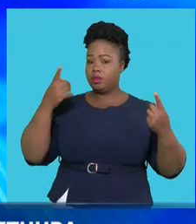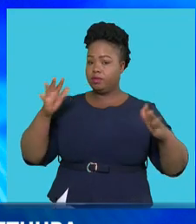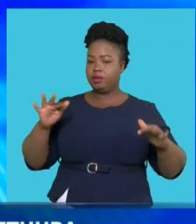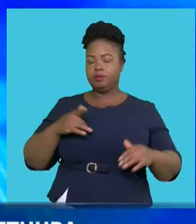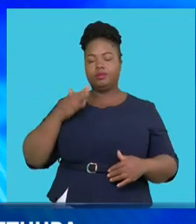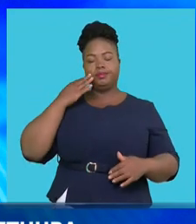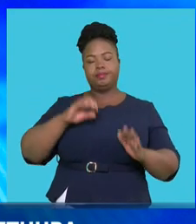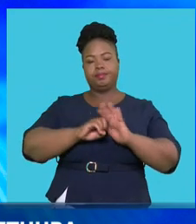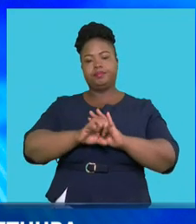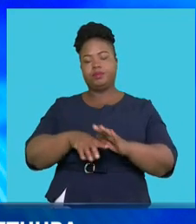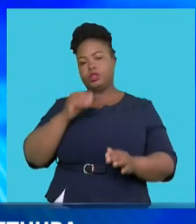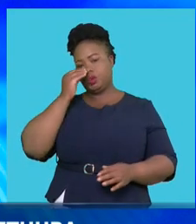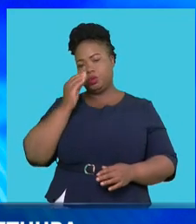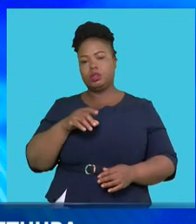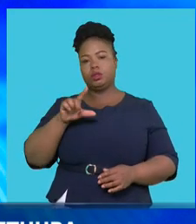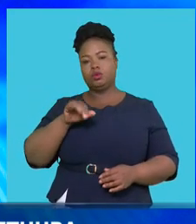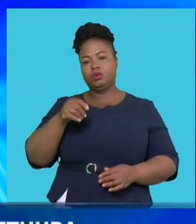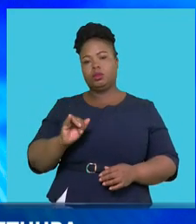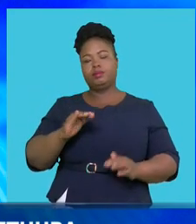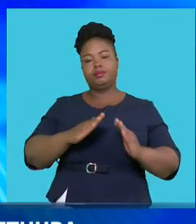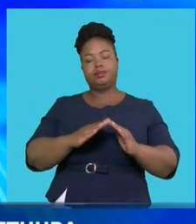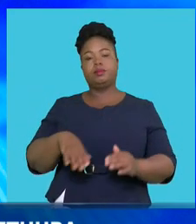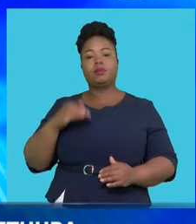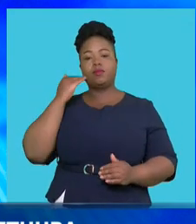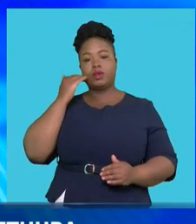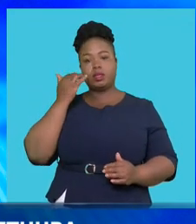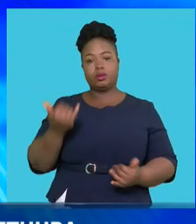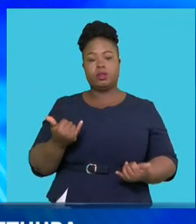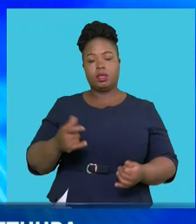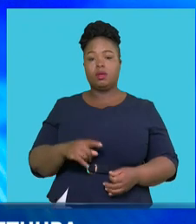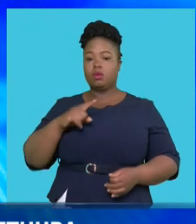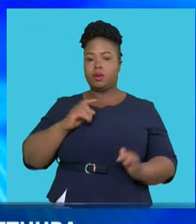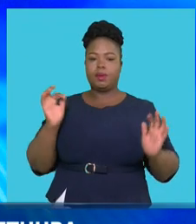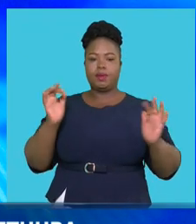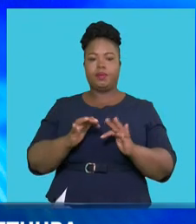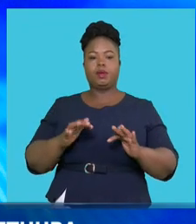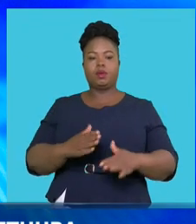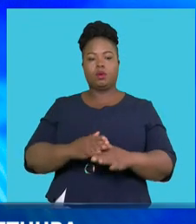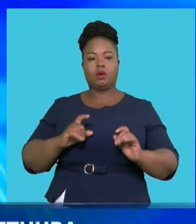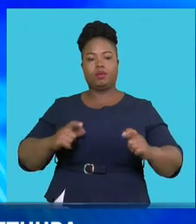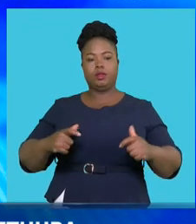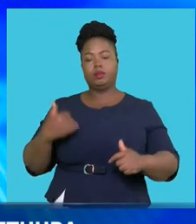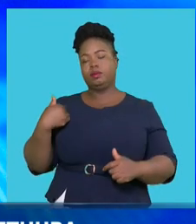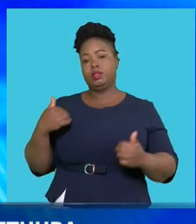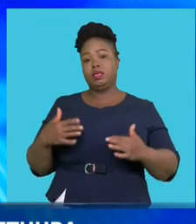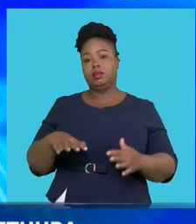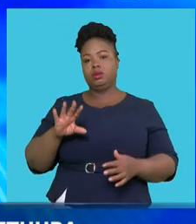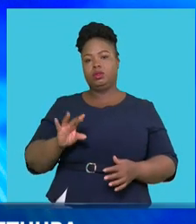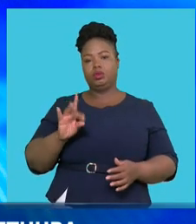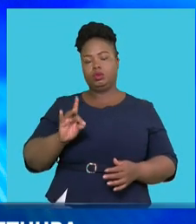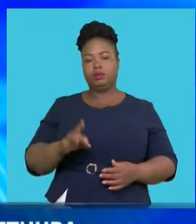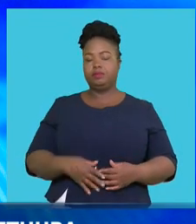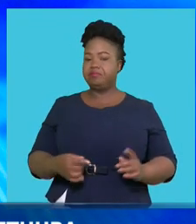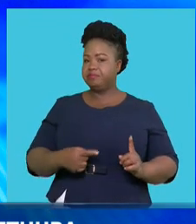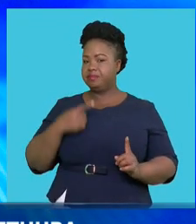tetano nondaba elu tuli hause Pramfontaine kwangu wakona mchanje. Ema kwen dibano yeko umidi okusebe nza yekwa ilangulo sbini. U pengu muziru